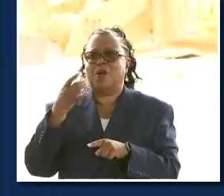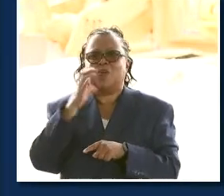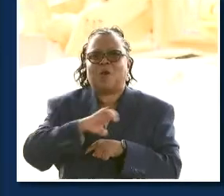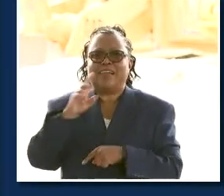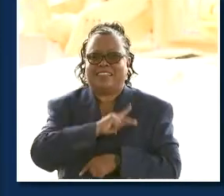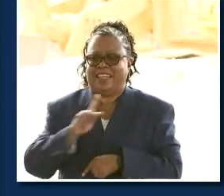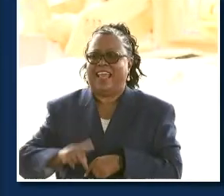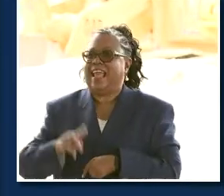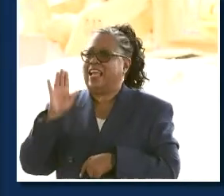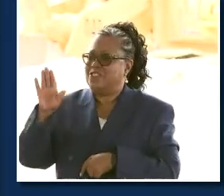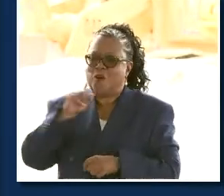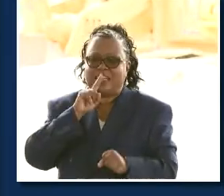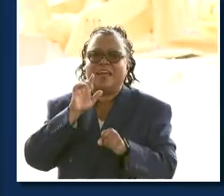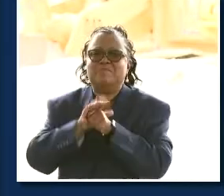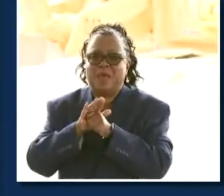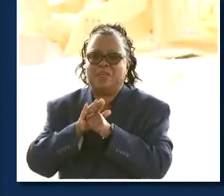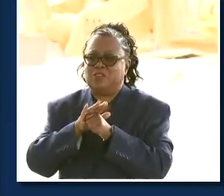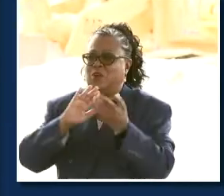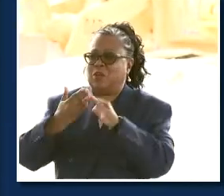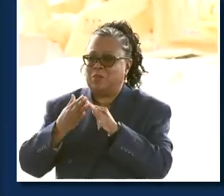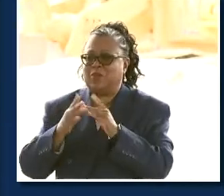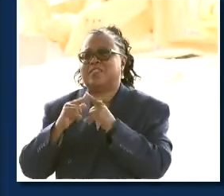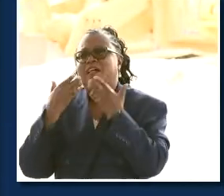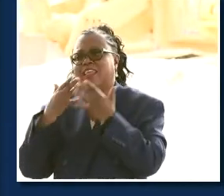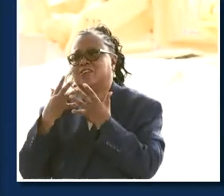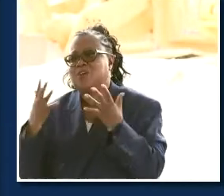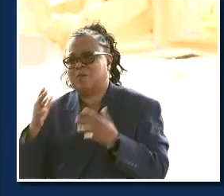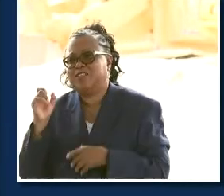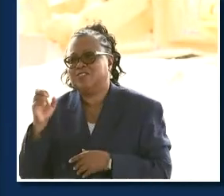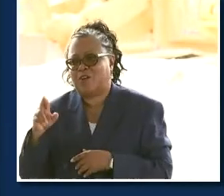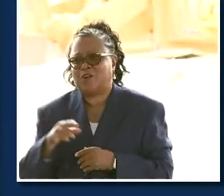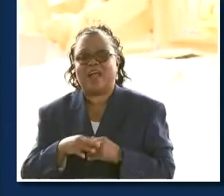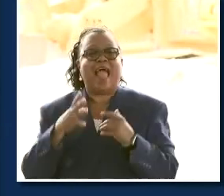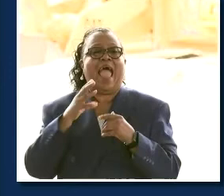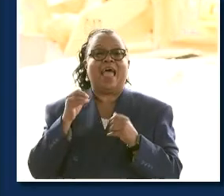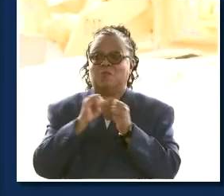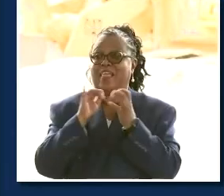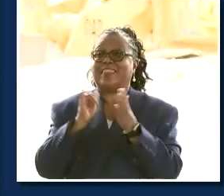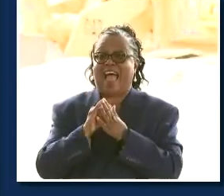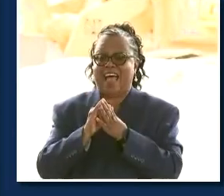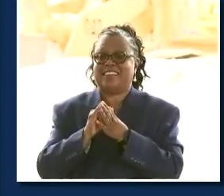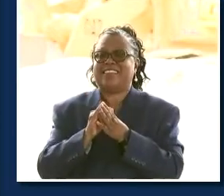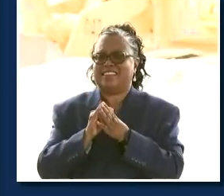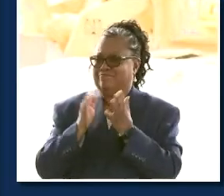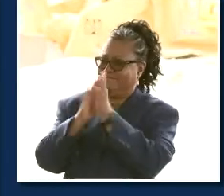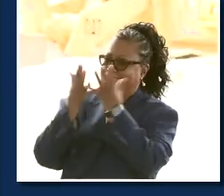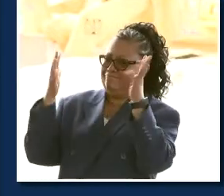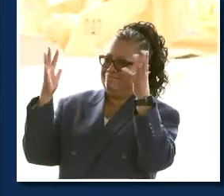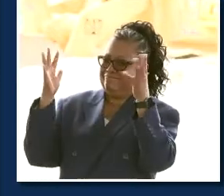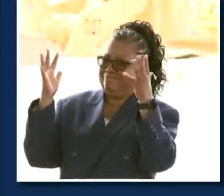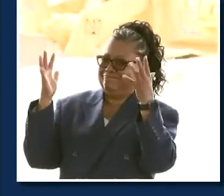King and your commitment to community. So I thank you very much, sir. And with that,